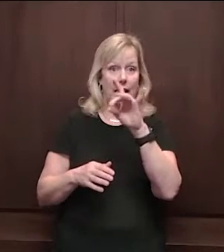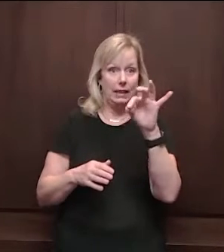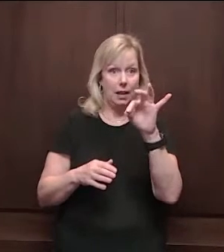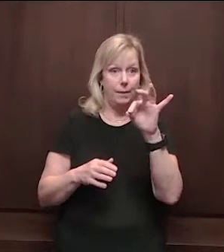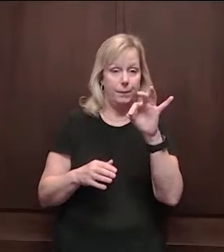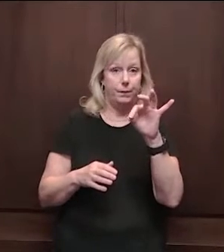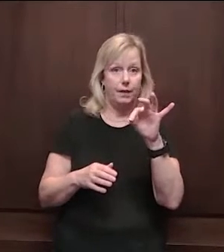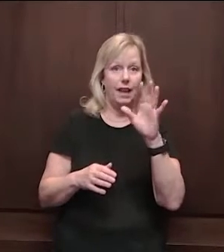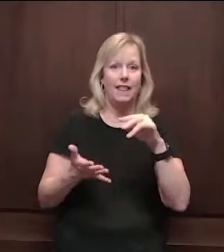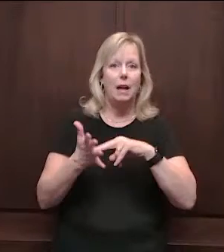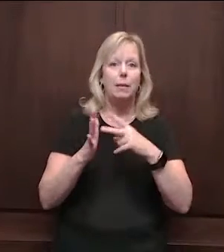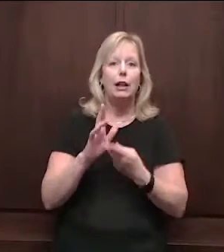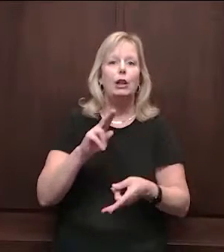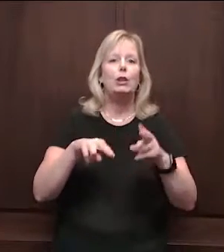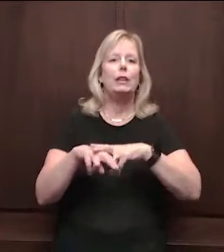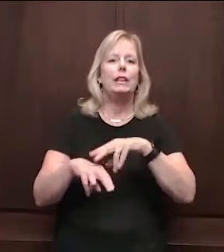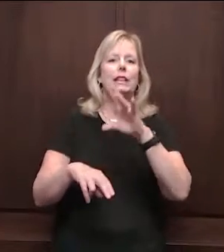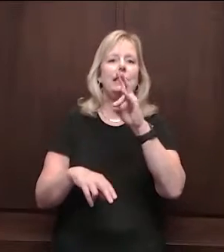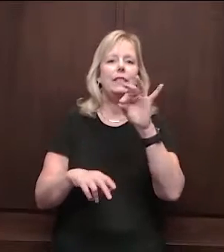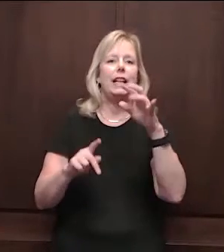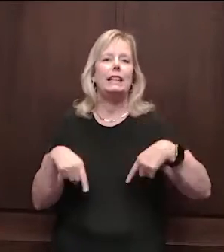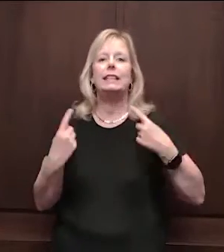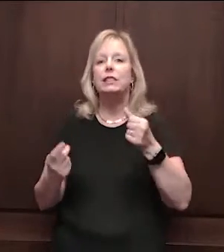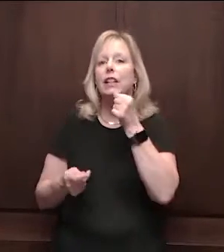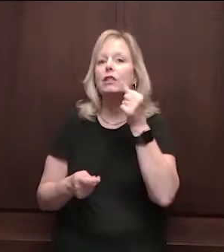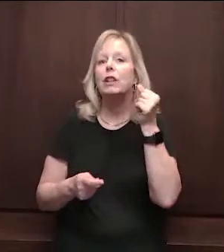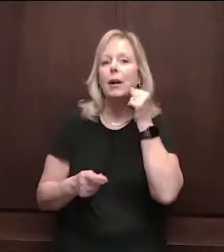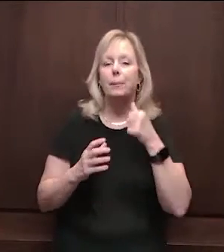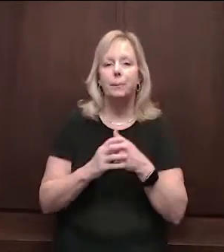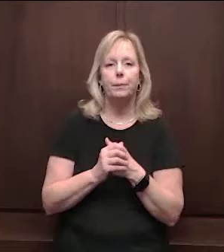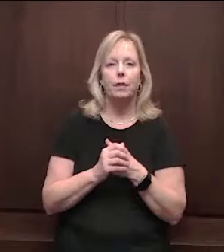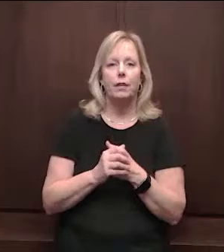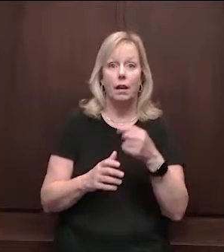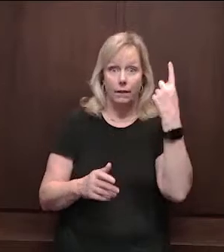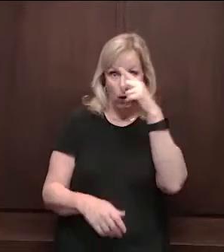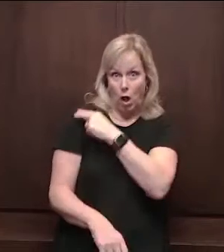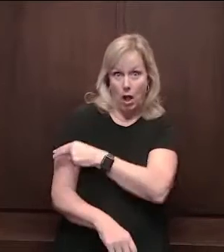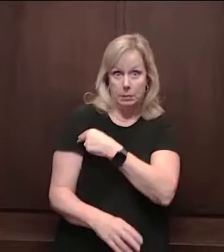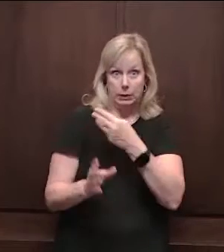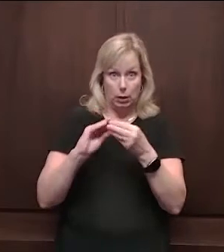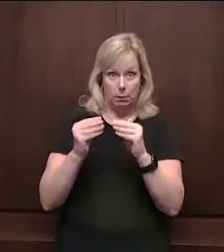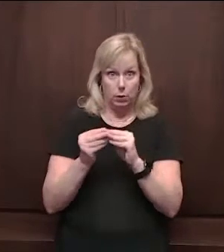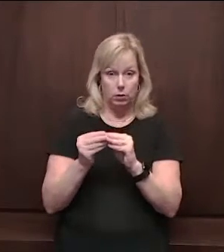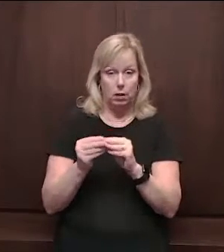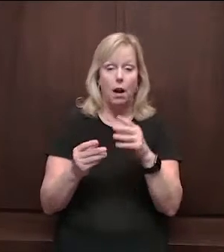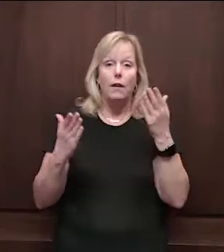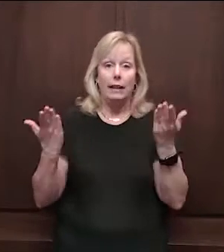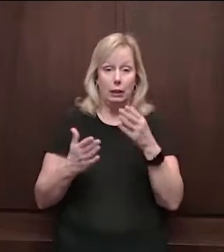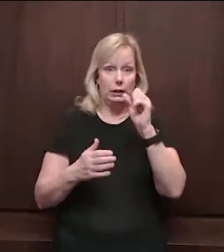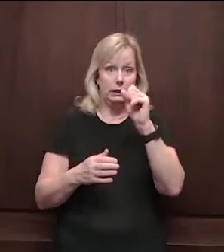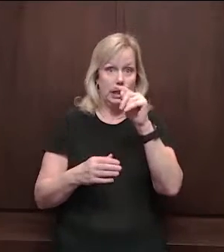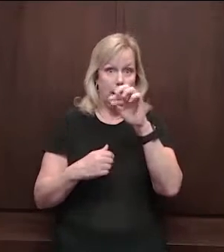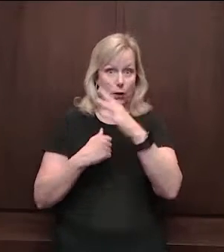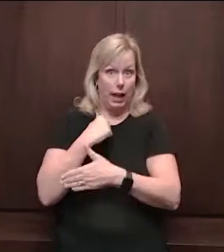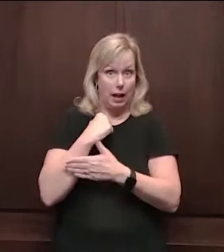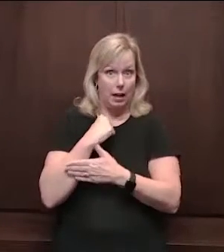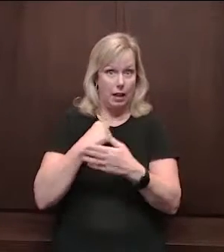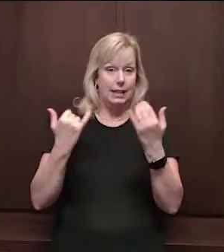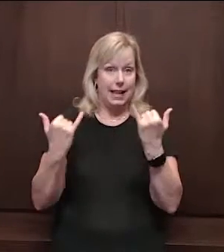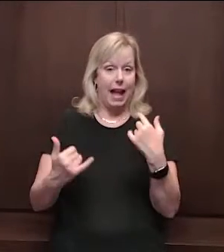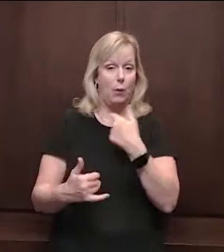10,289, which is an increase of 79 from yesterday. For hospitalization numbers in St. Clair County, currently we